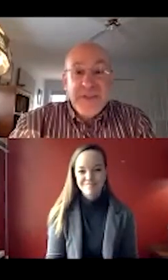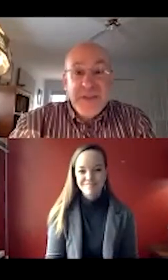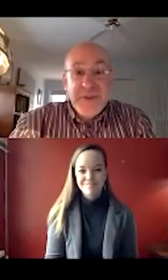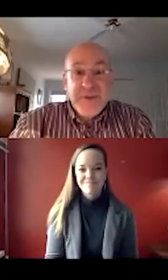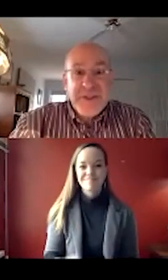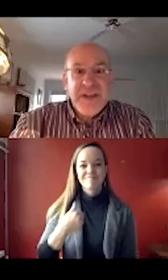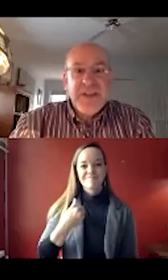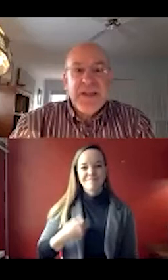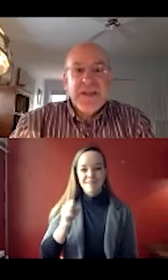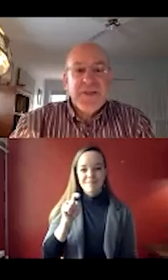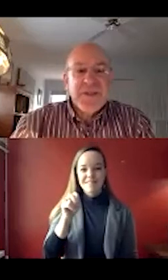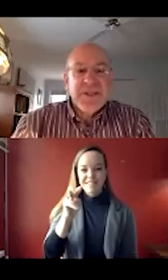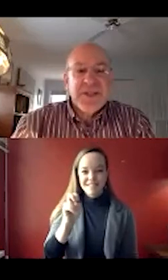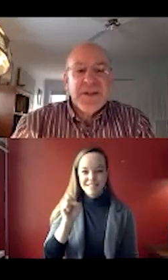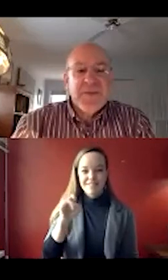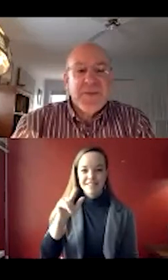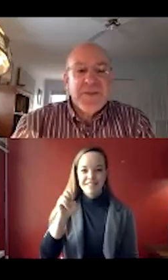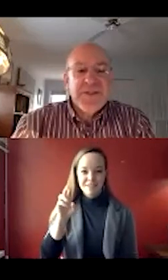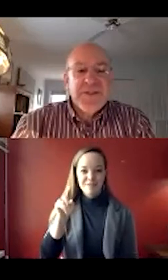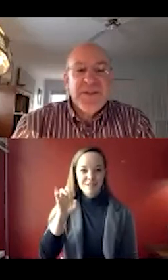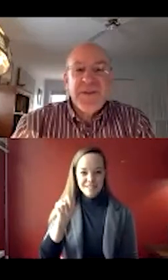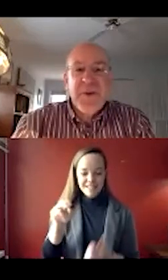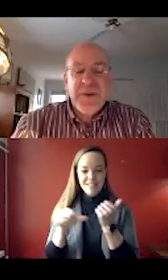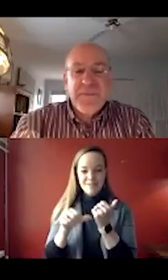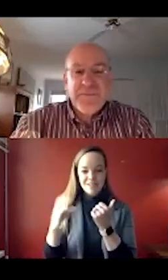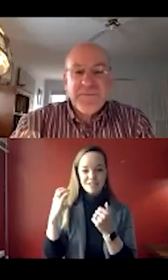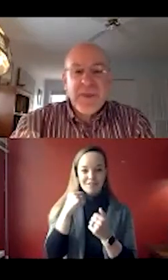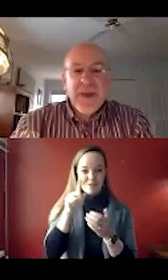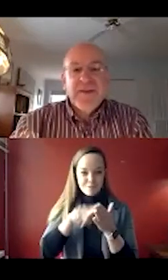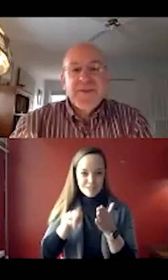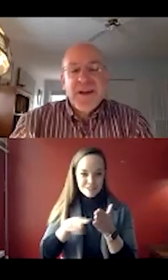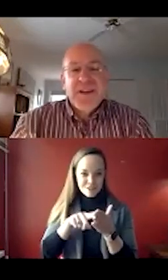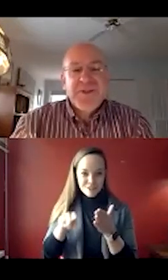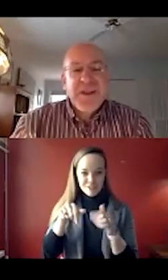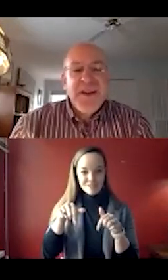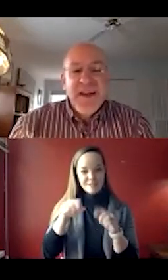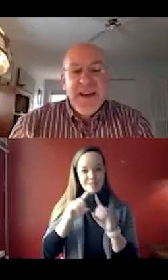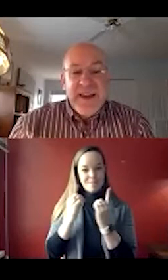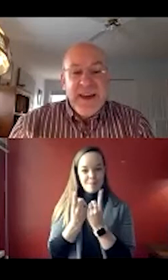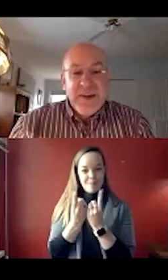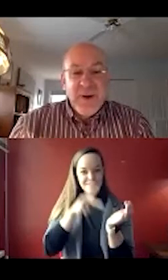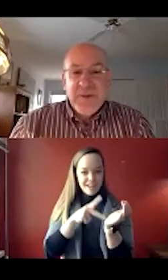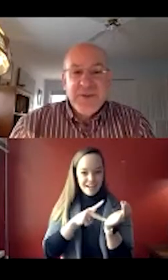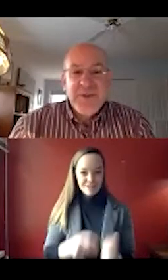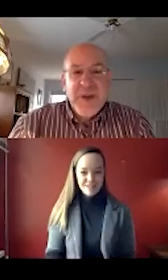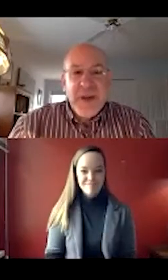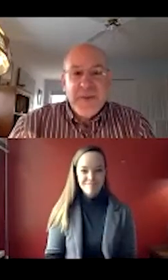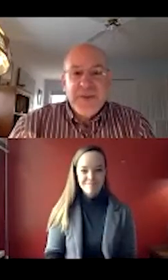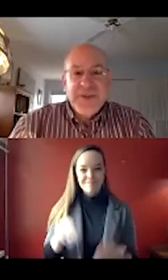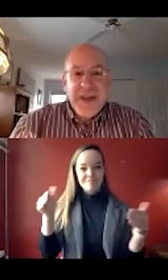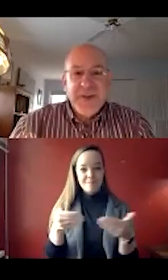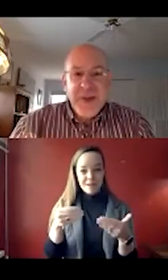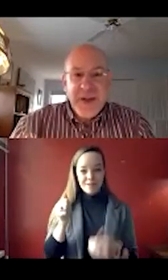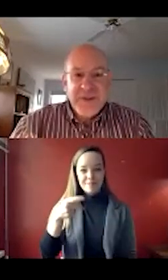I'm Steve Silverstein, the Associate Chair for Research in the Department of Psychiatry, and welcome to